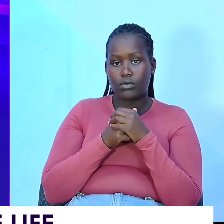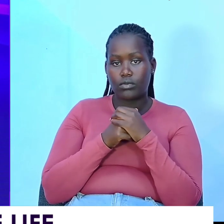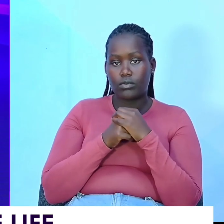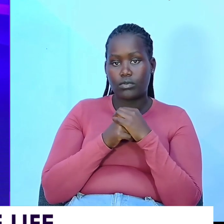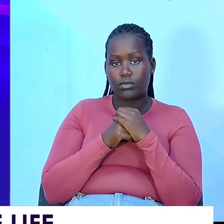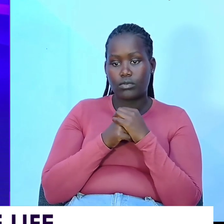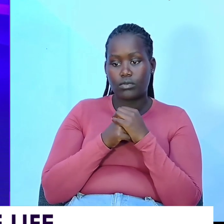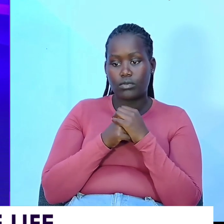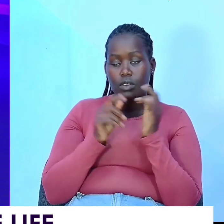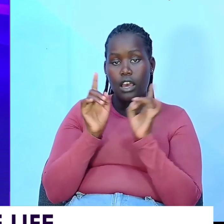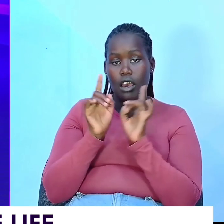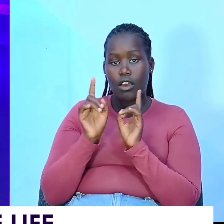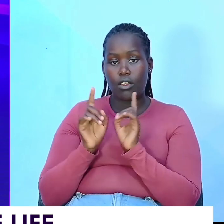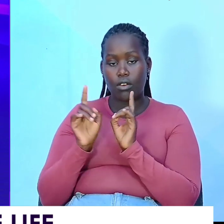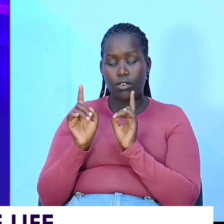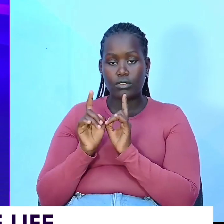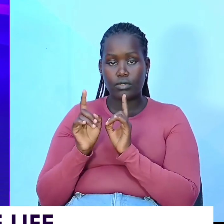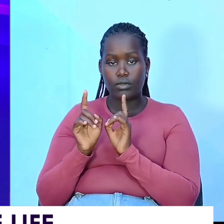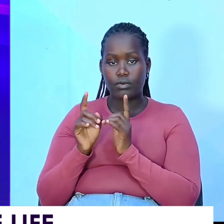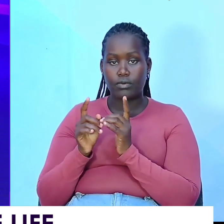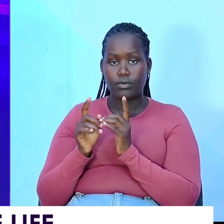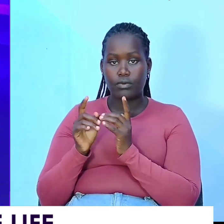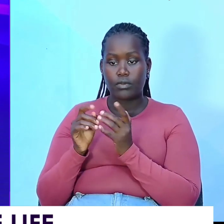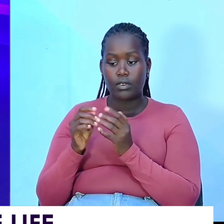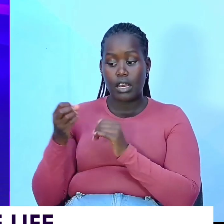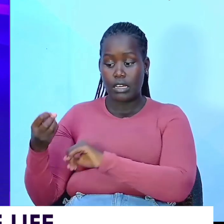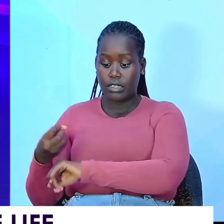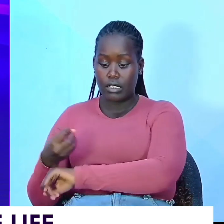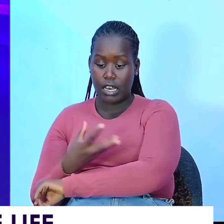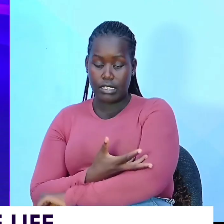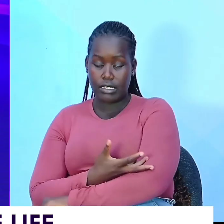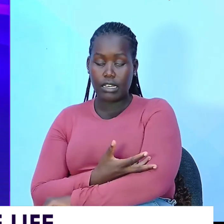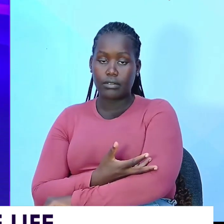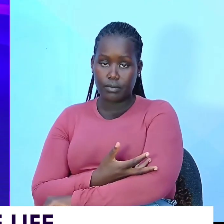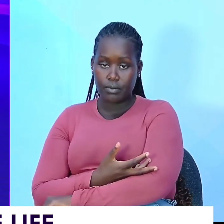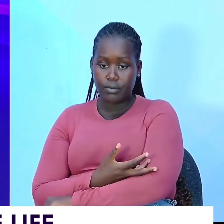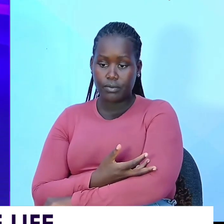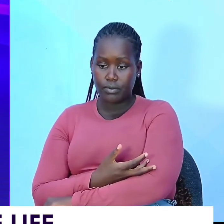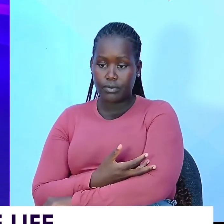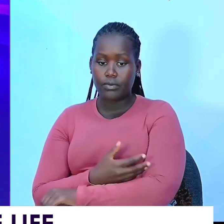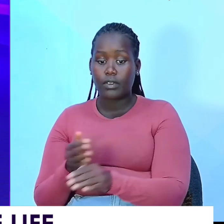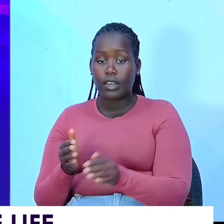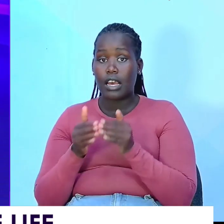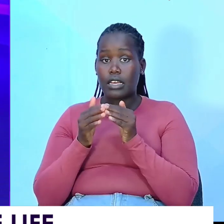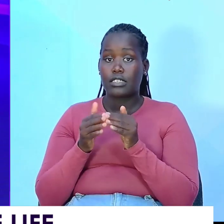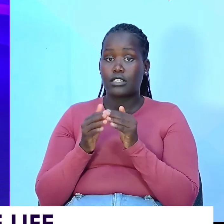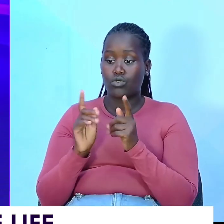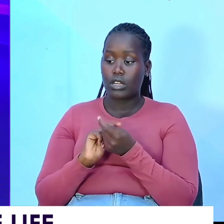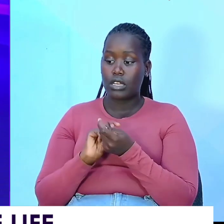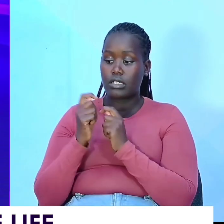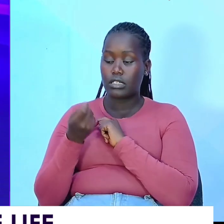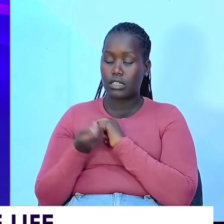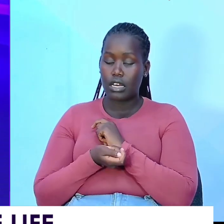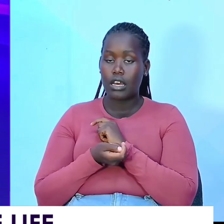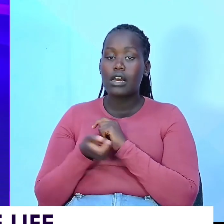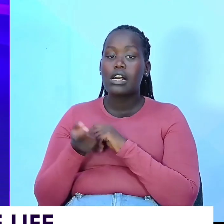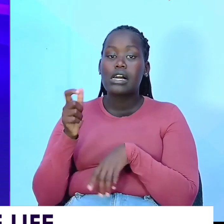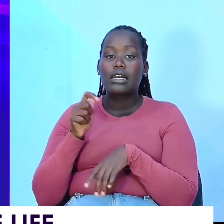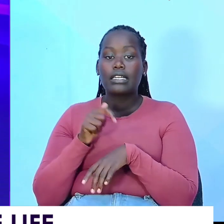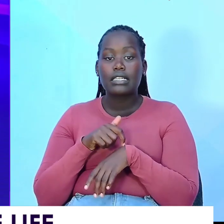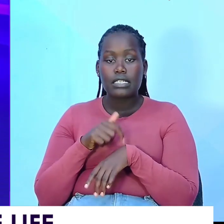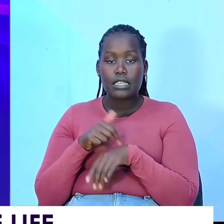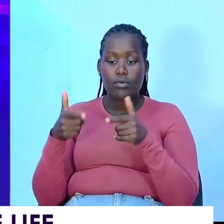And even of late, some cancers. Okay. Yeah, they are sexually transmitted. So by the time you're letting